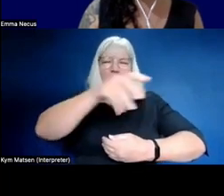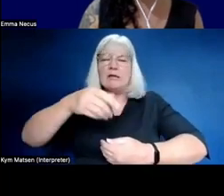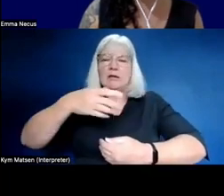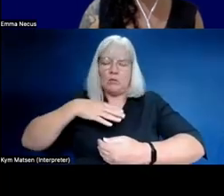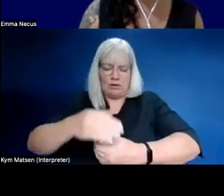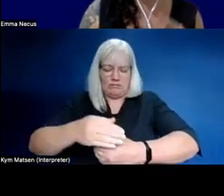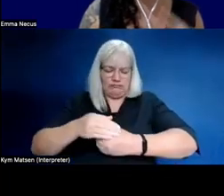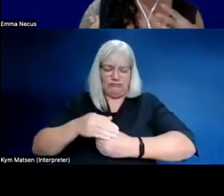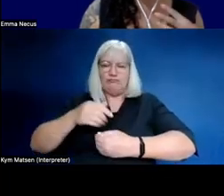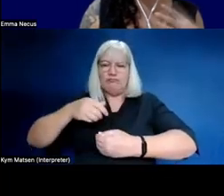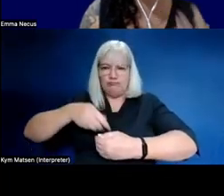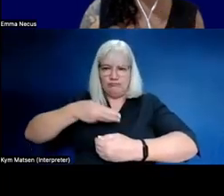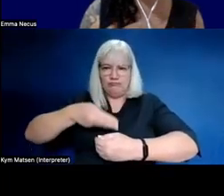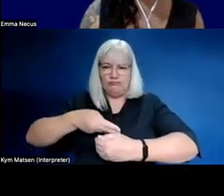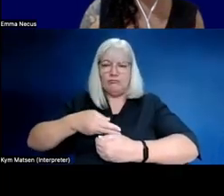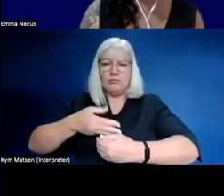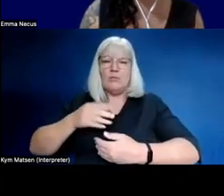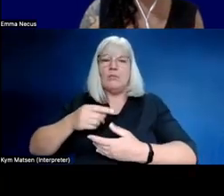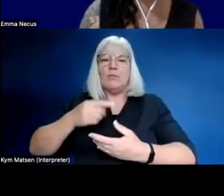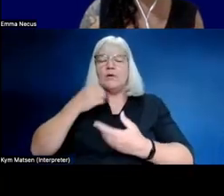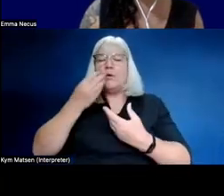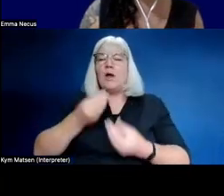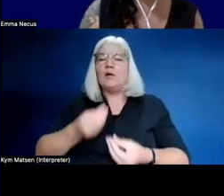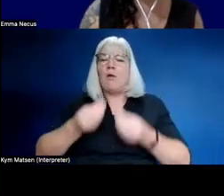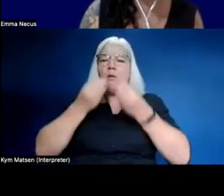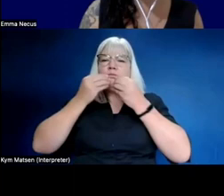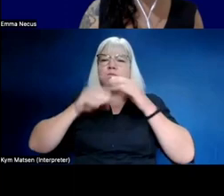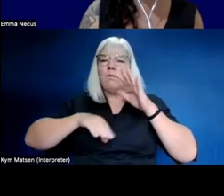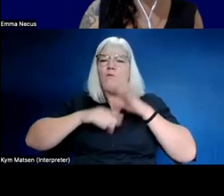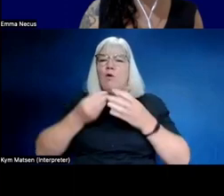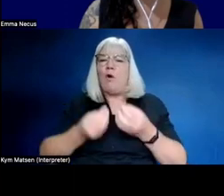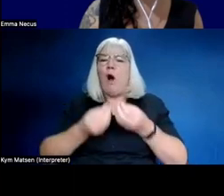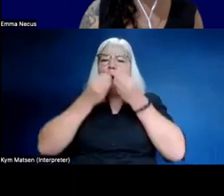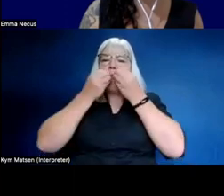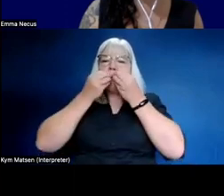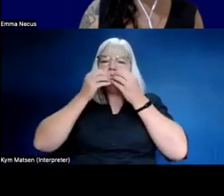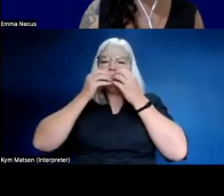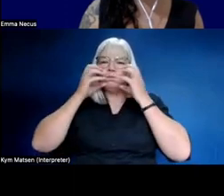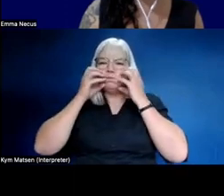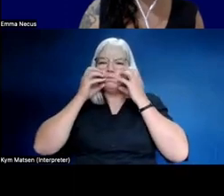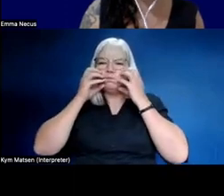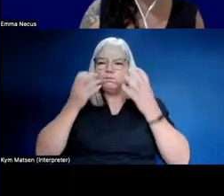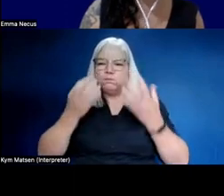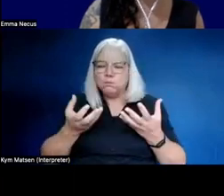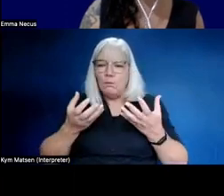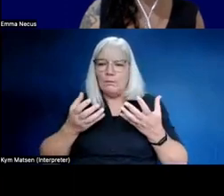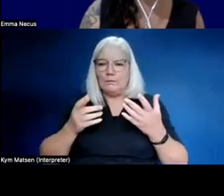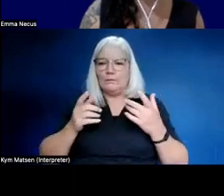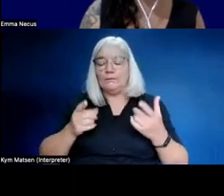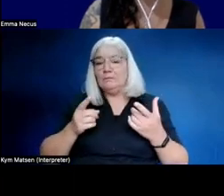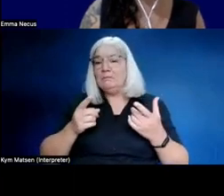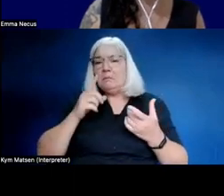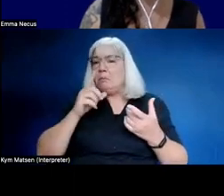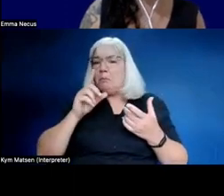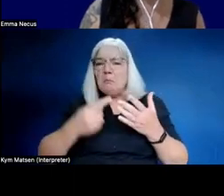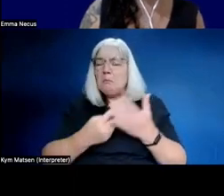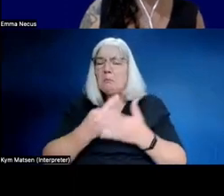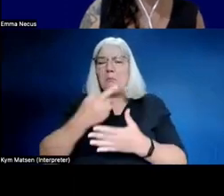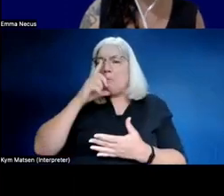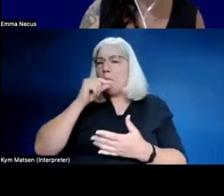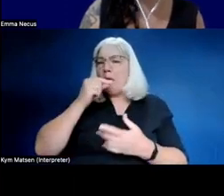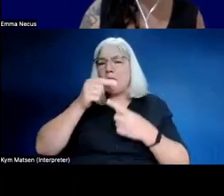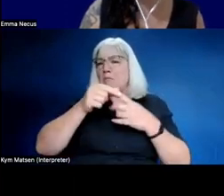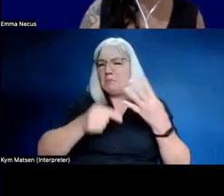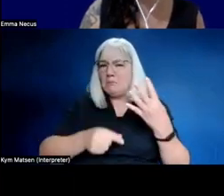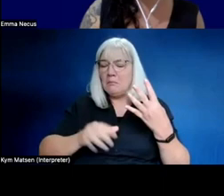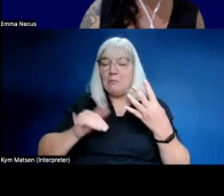And she tends to overstuff her mouth, so she puts a lot of food in. And this can be for many reasons. It may be because she's